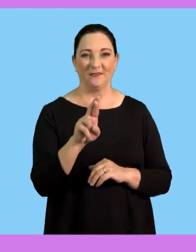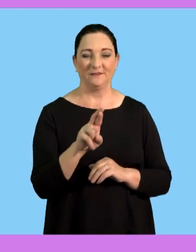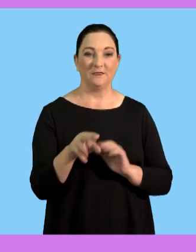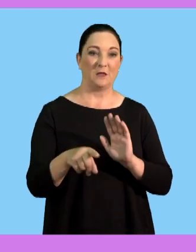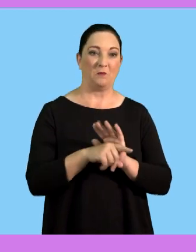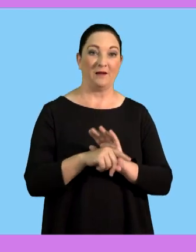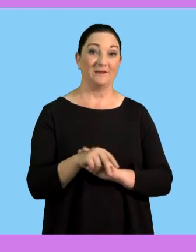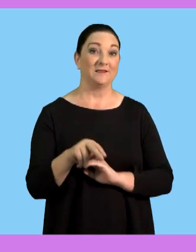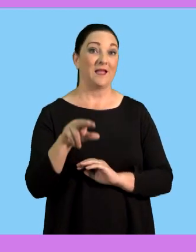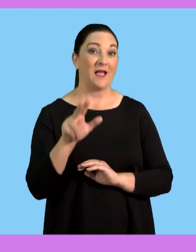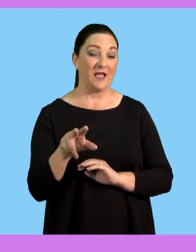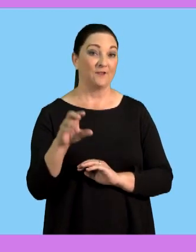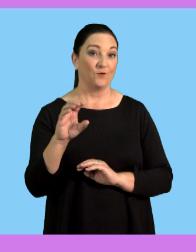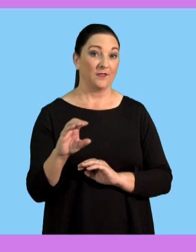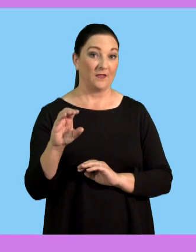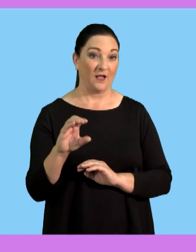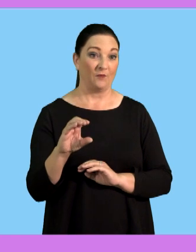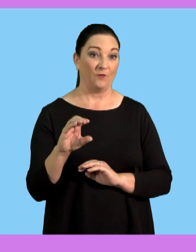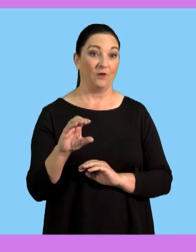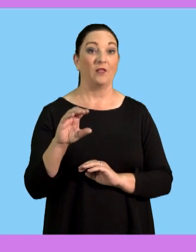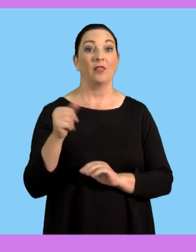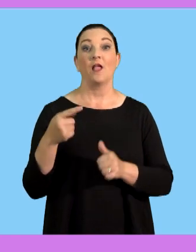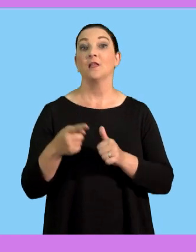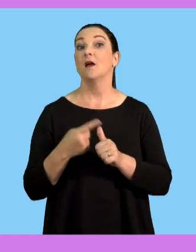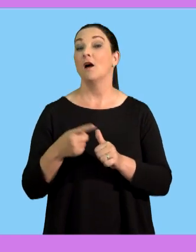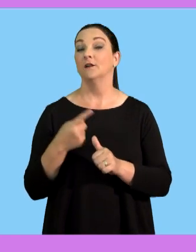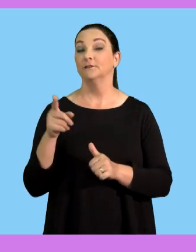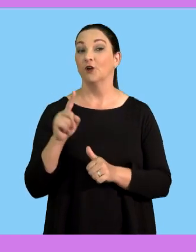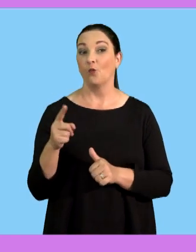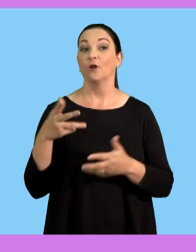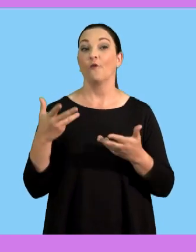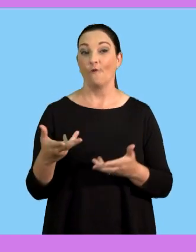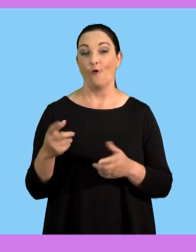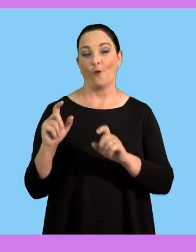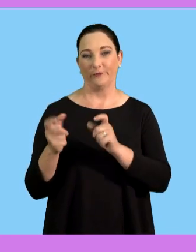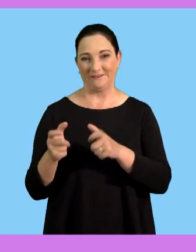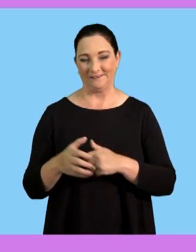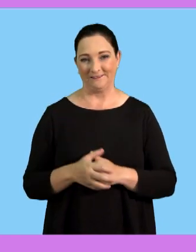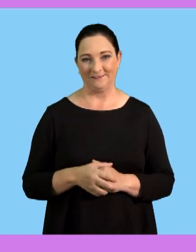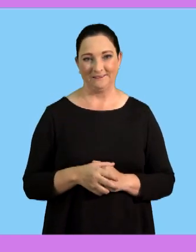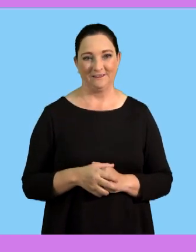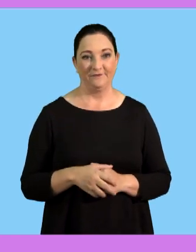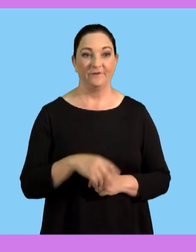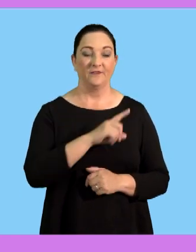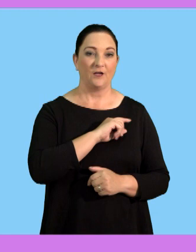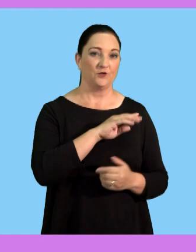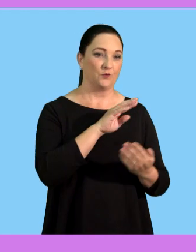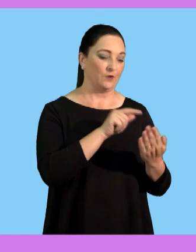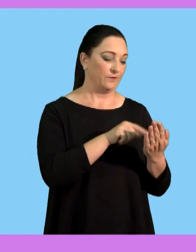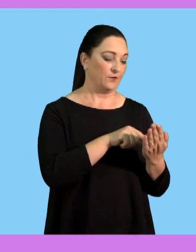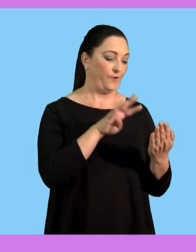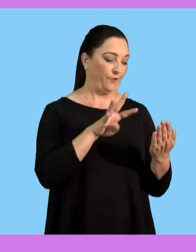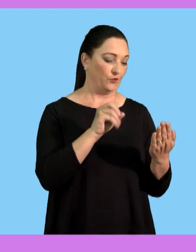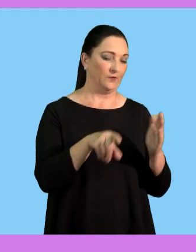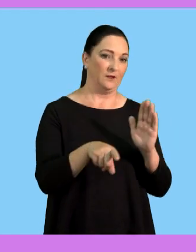with raisins, minus the 8 with caramel. That should give us the total amount of the ones with biscuits. So it's